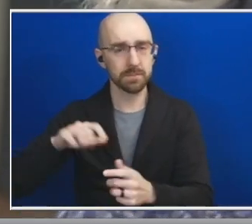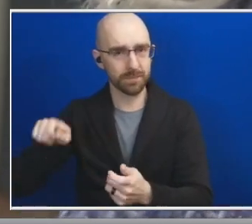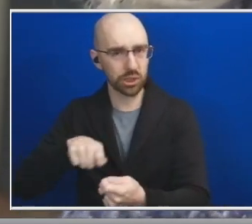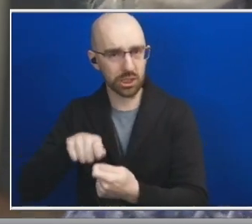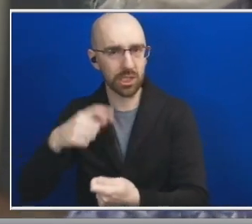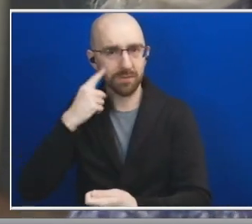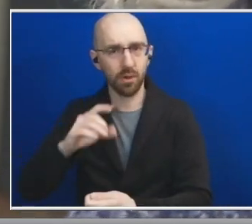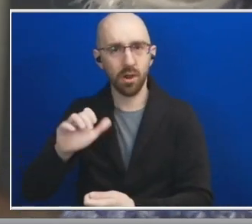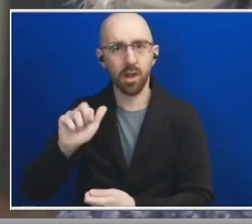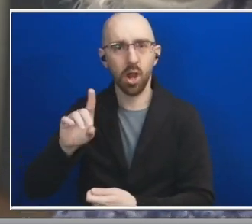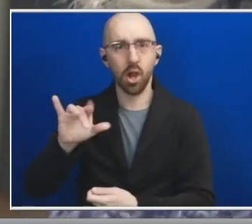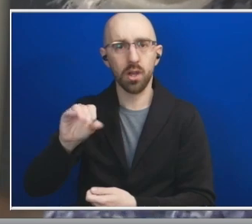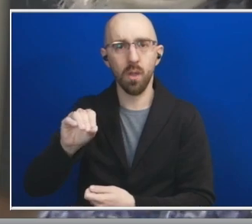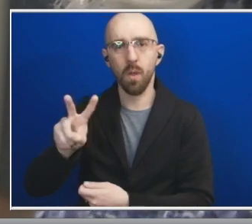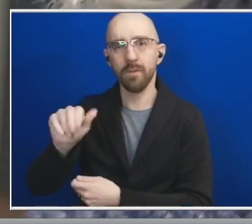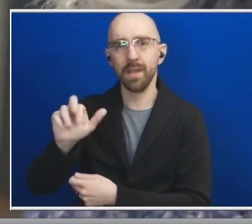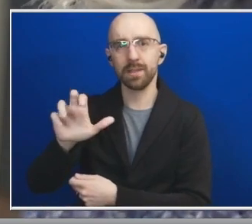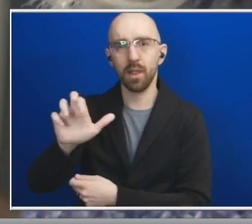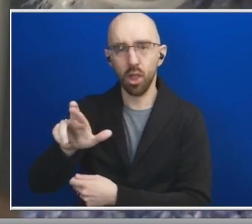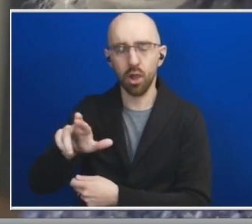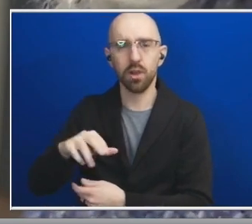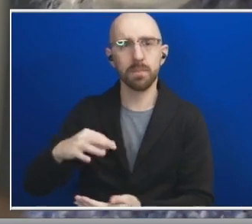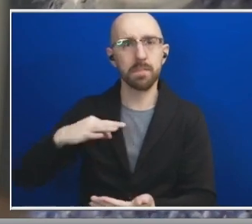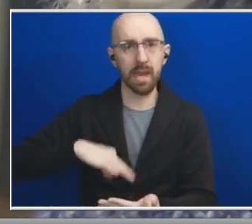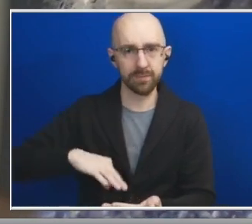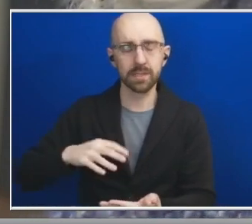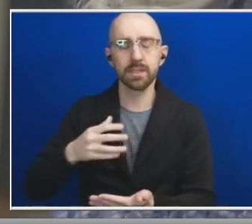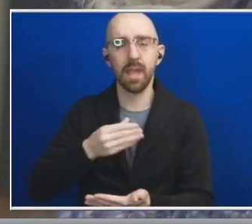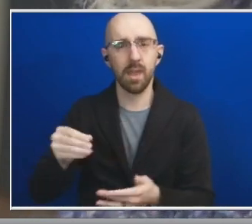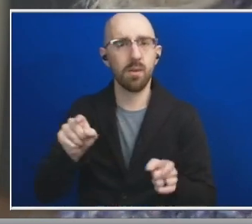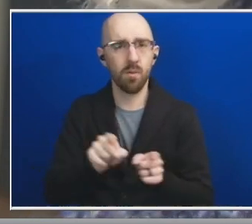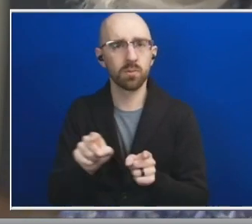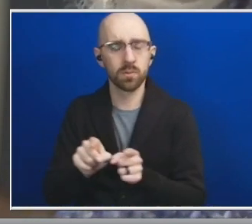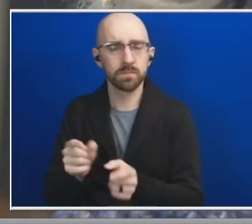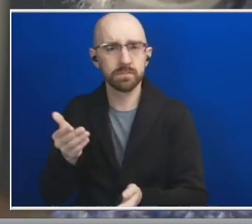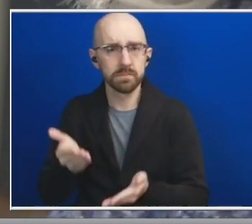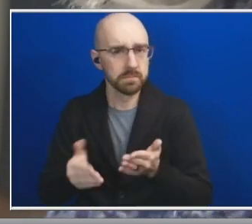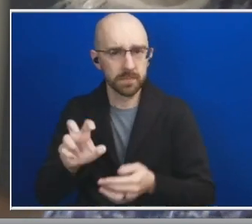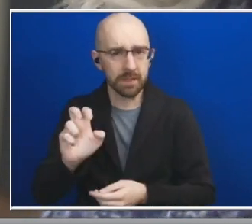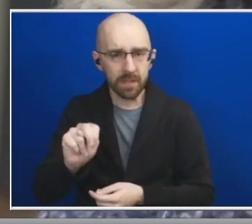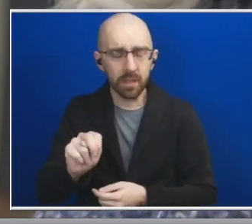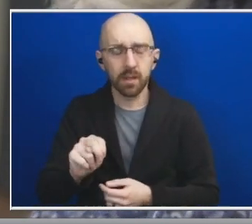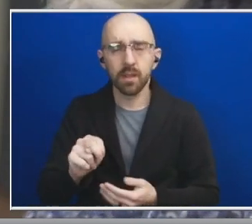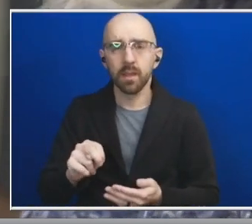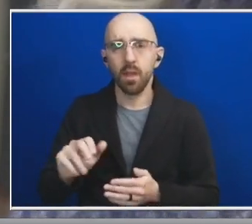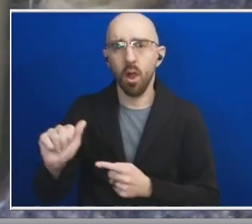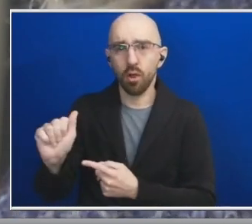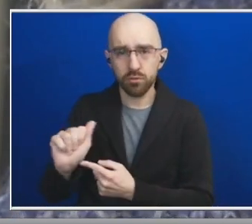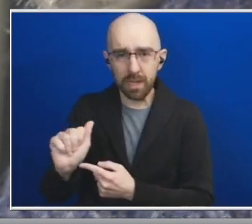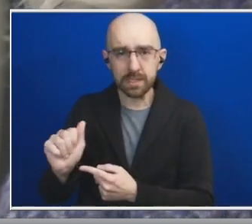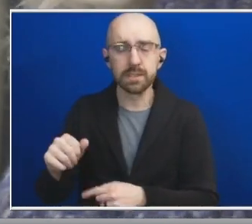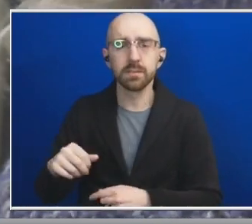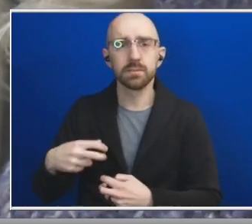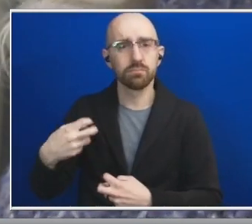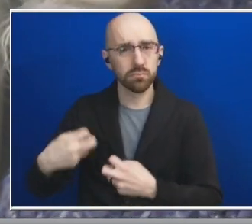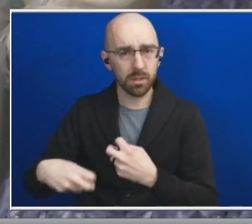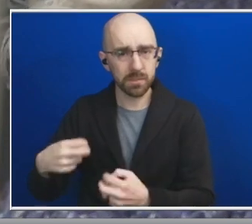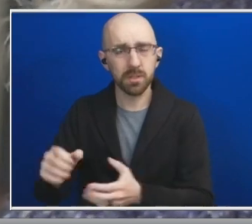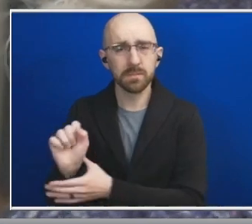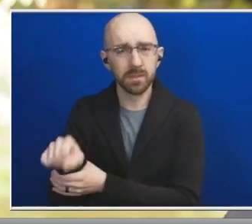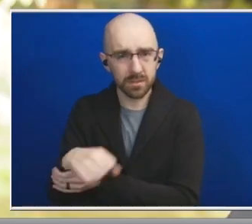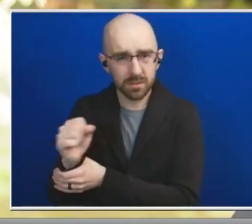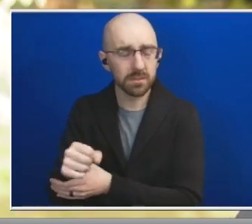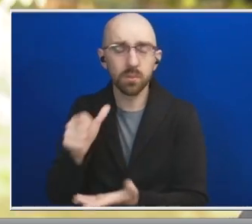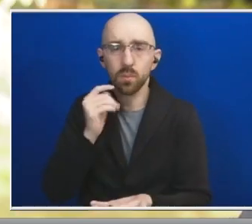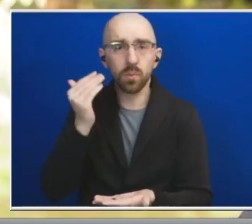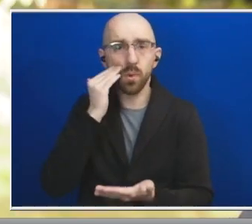cardiovascular benefits, and also maybe even arthritic problems, and who knows, a whole host of